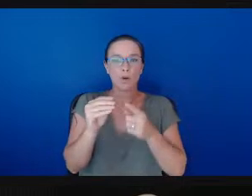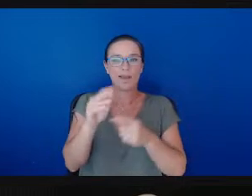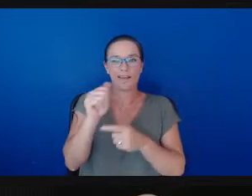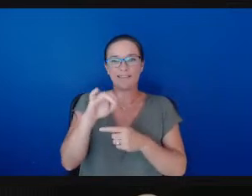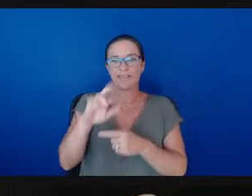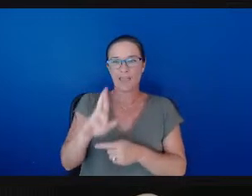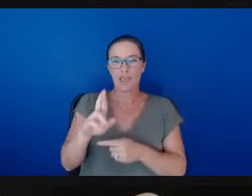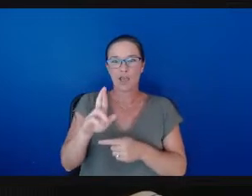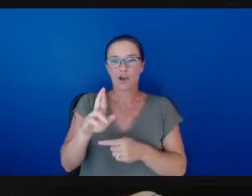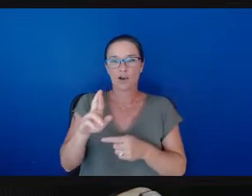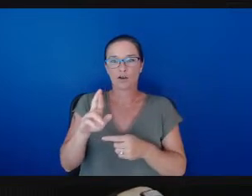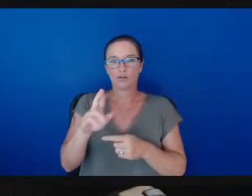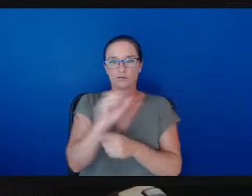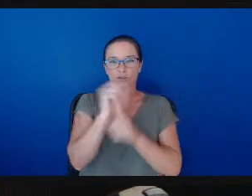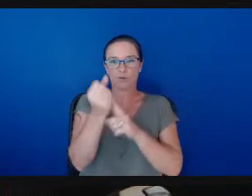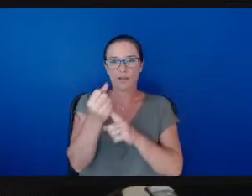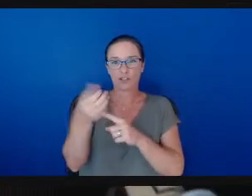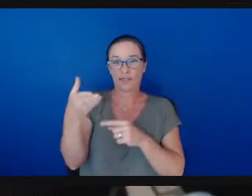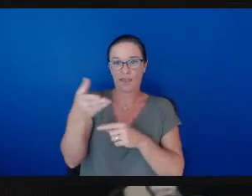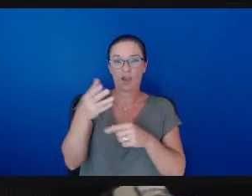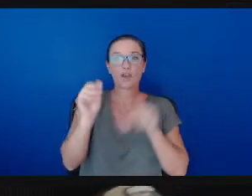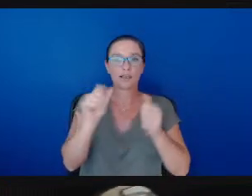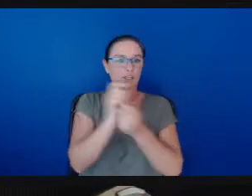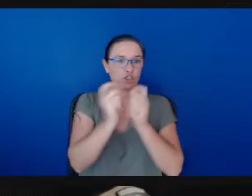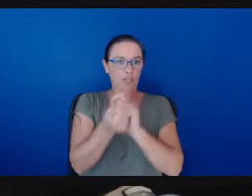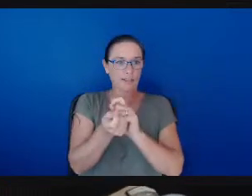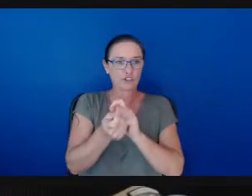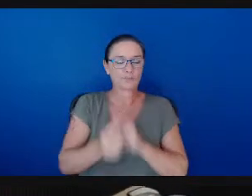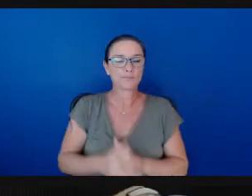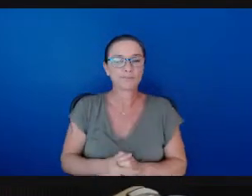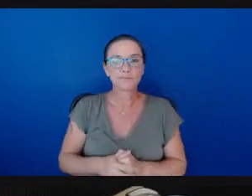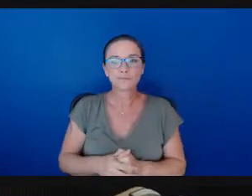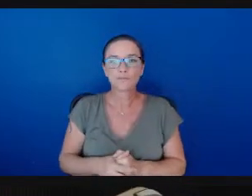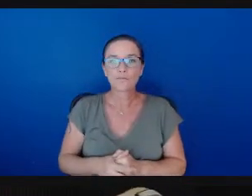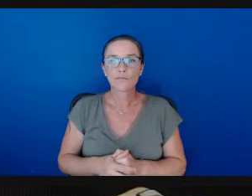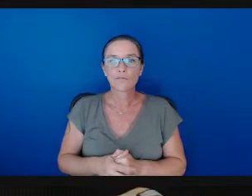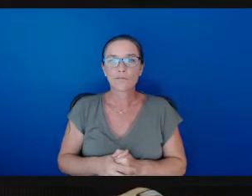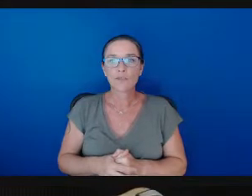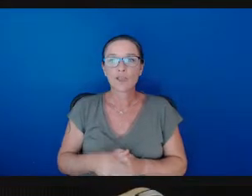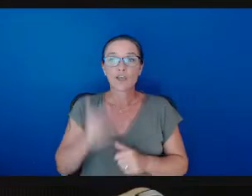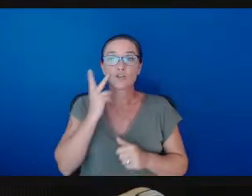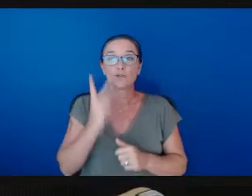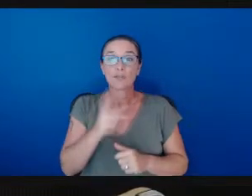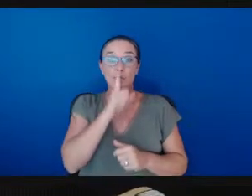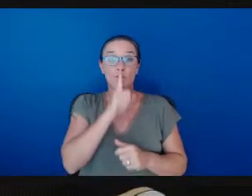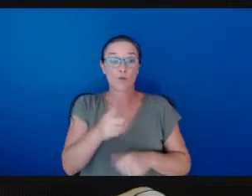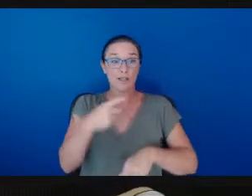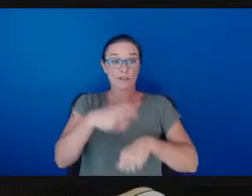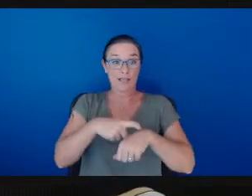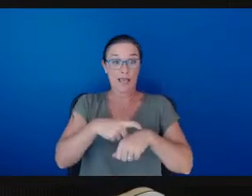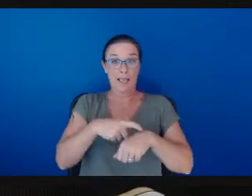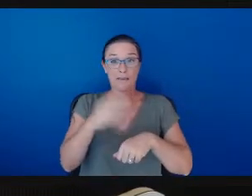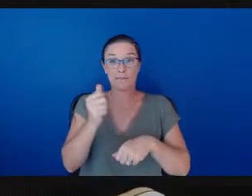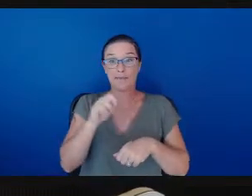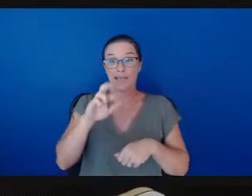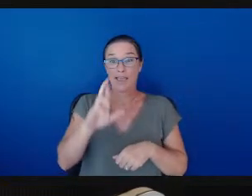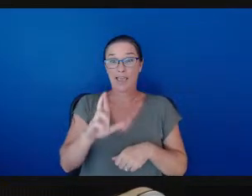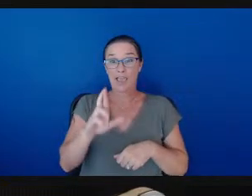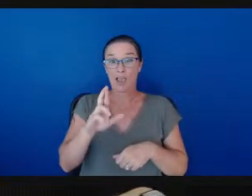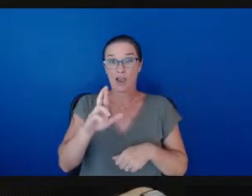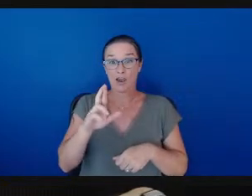quickly beyond this forecast. So to look at the actual real-time air quality, let's go to purple air. Let's load this up